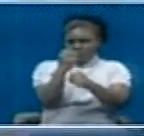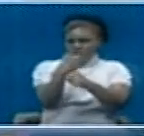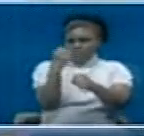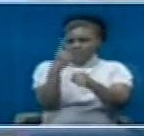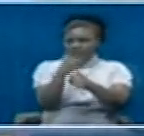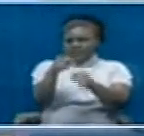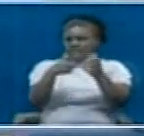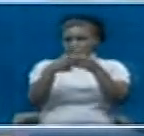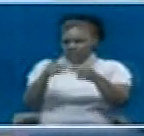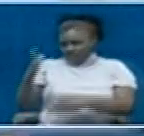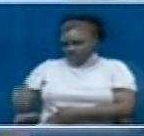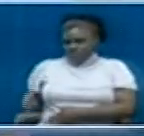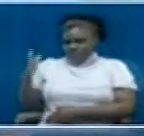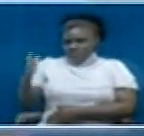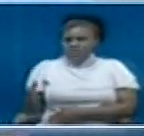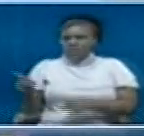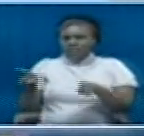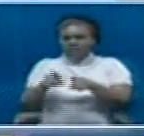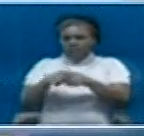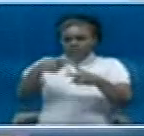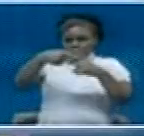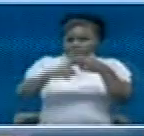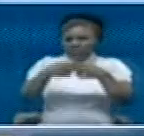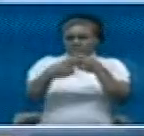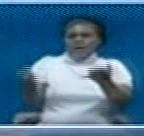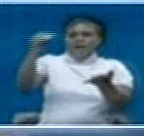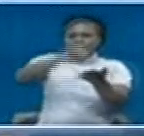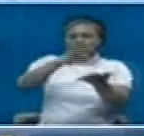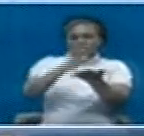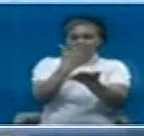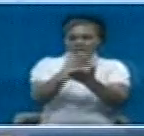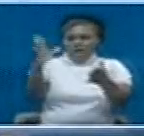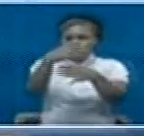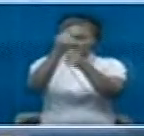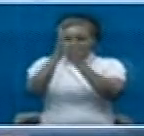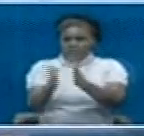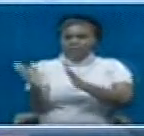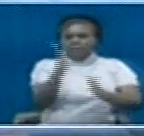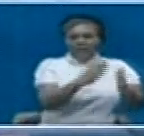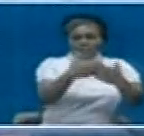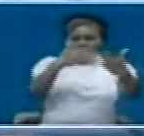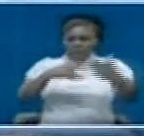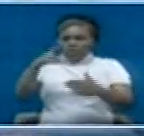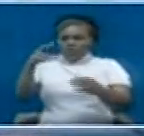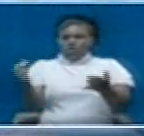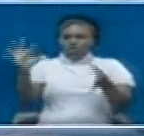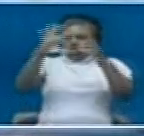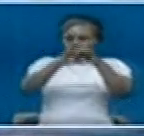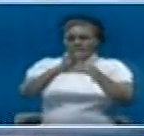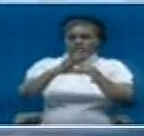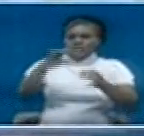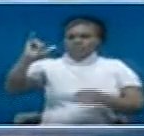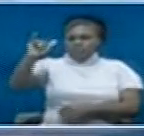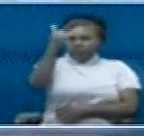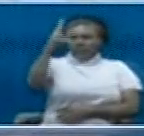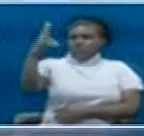railway's operators' turnaround following a reconstitution of the shareholding structure. Prior to joining the KQ in 2003,